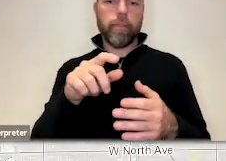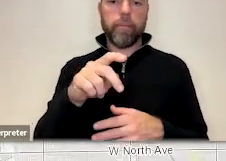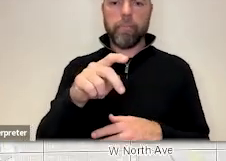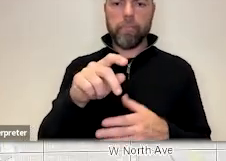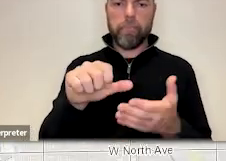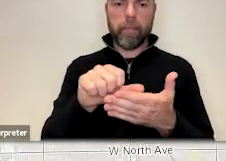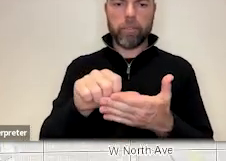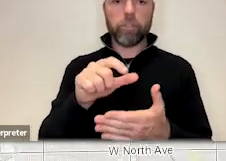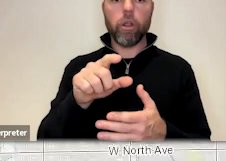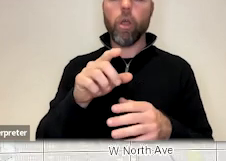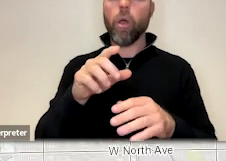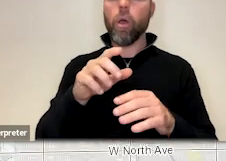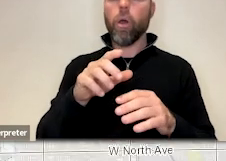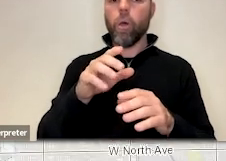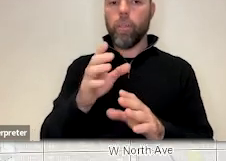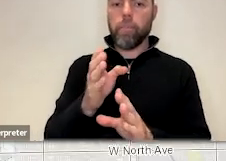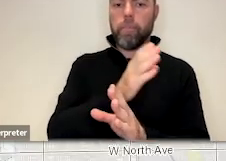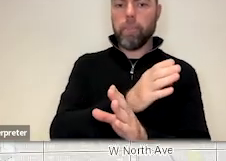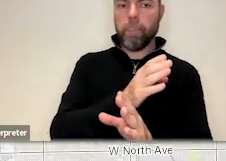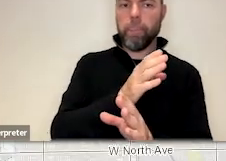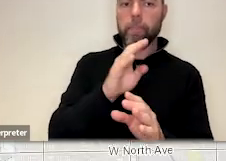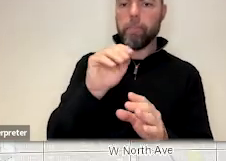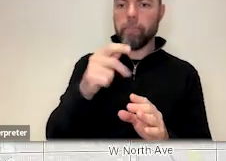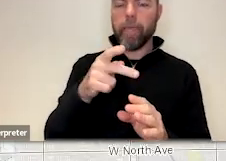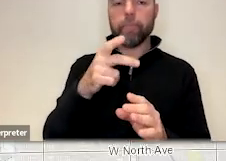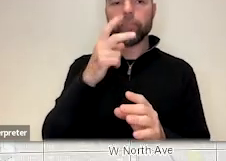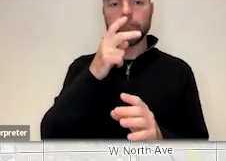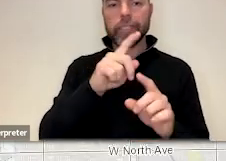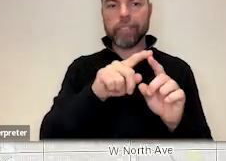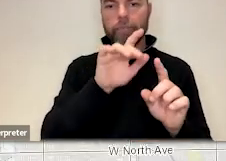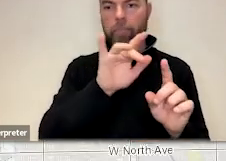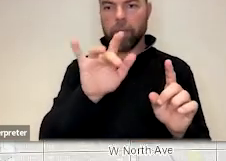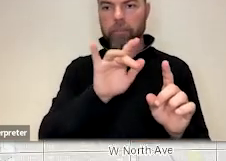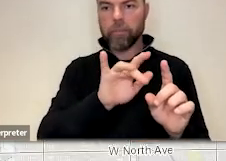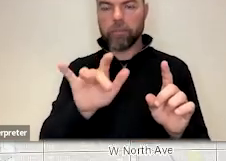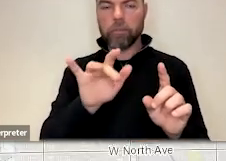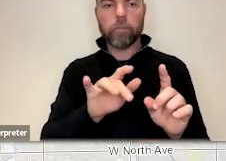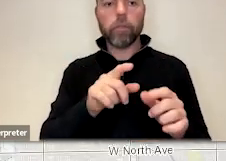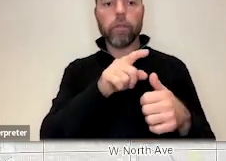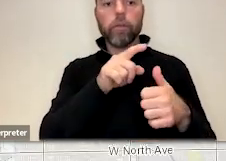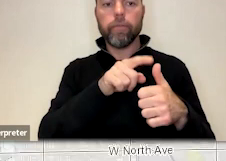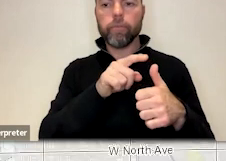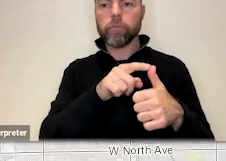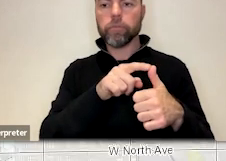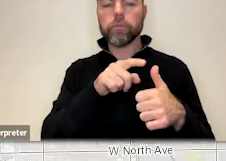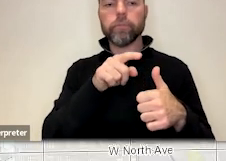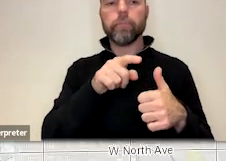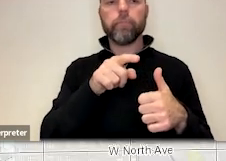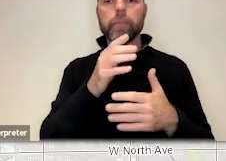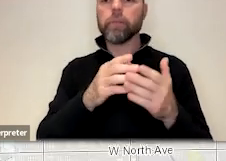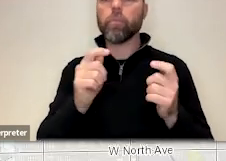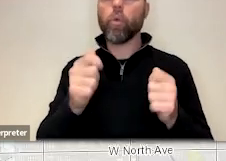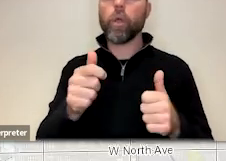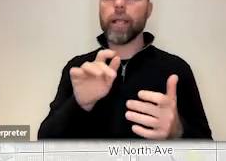the map, we do have some buttons here that I want to go through with you really fast. The first is just some quick